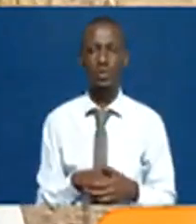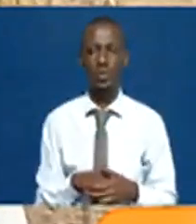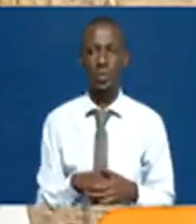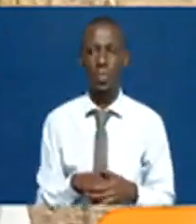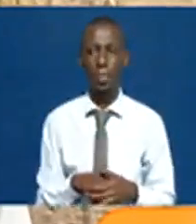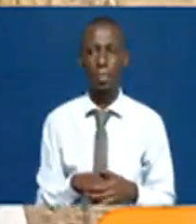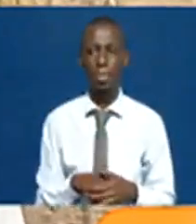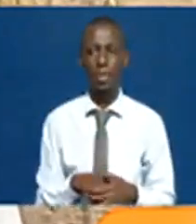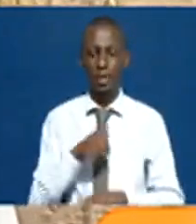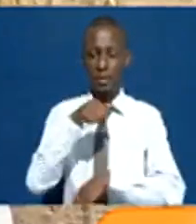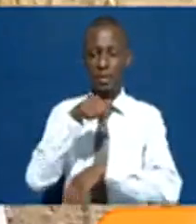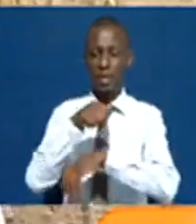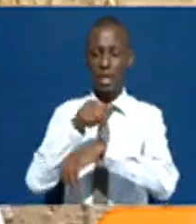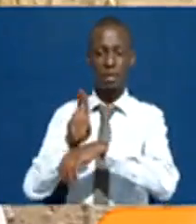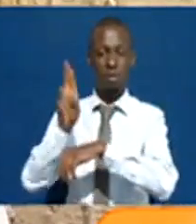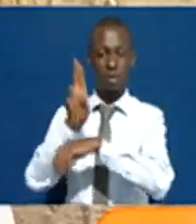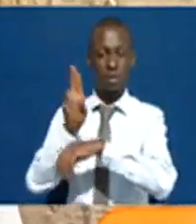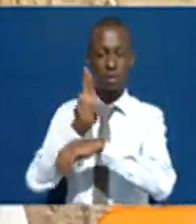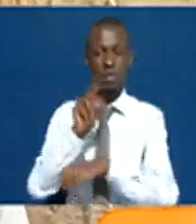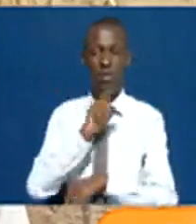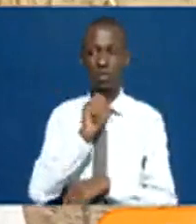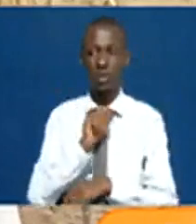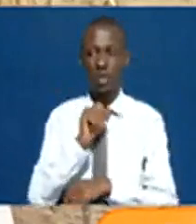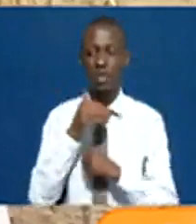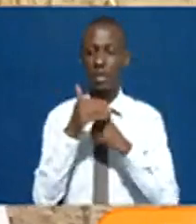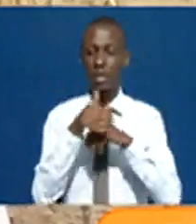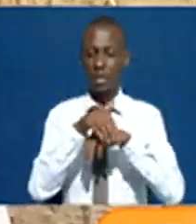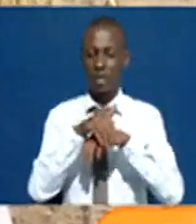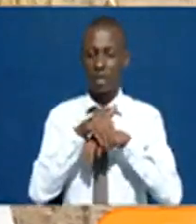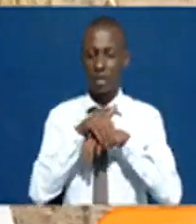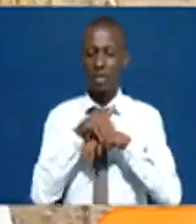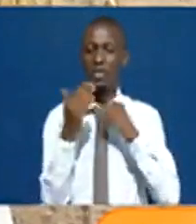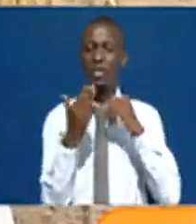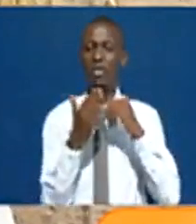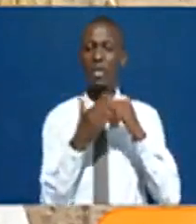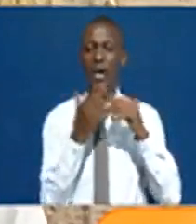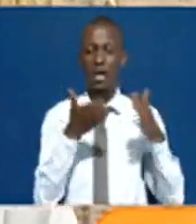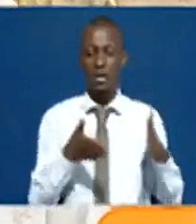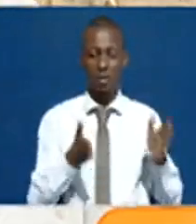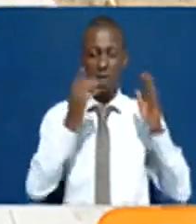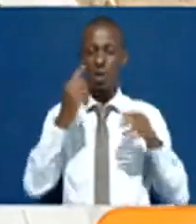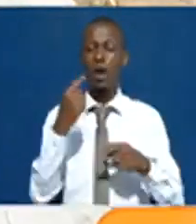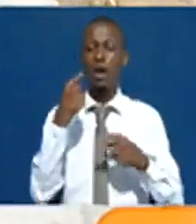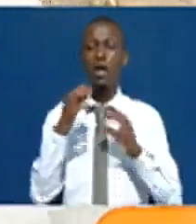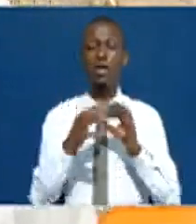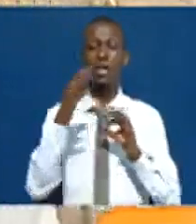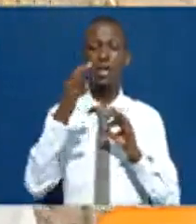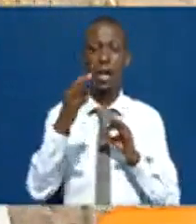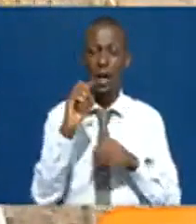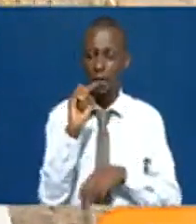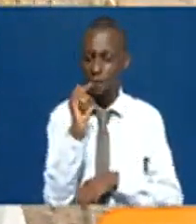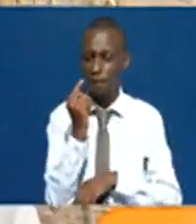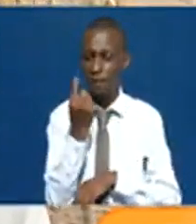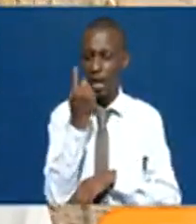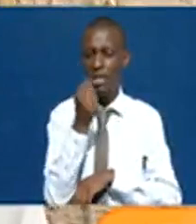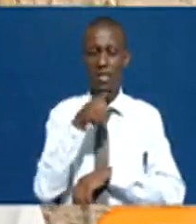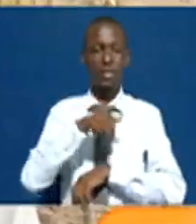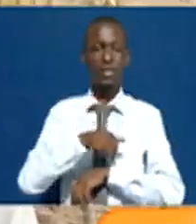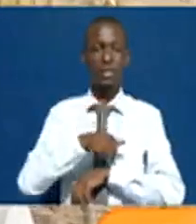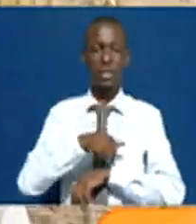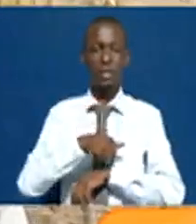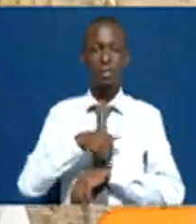I was able to get around 9 bags per acre by then, my first time. And remember